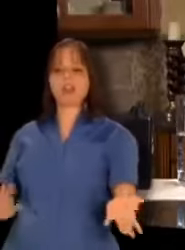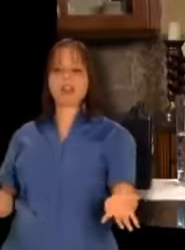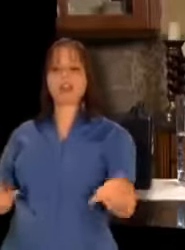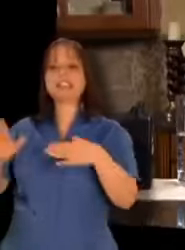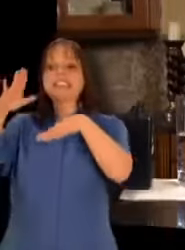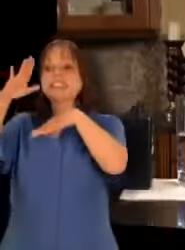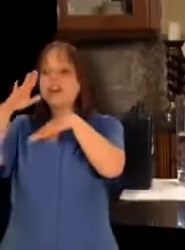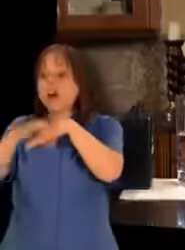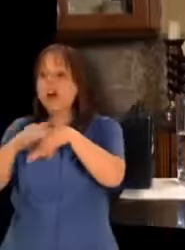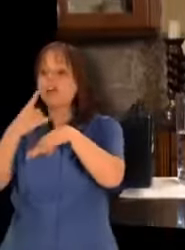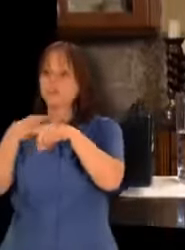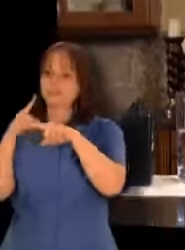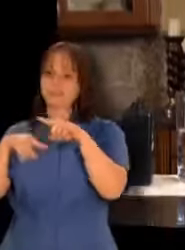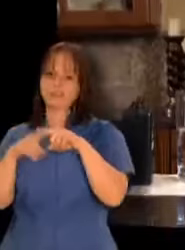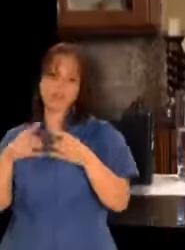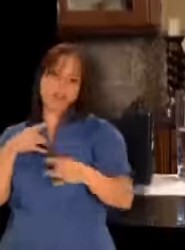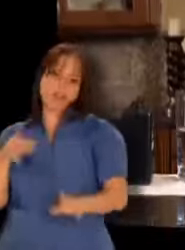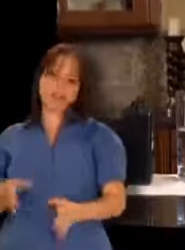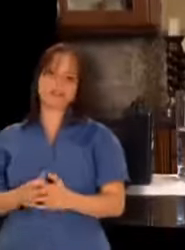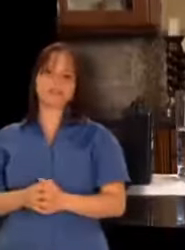on the tomatoes that I didn't like.